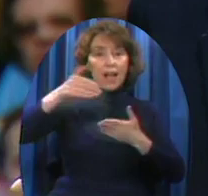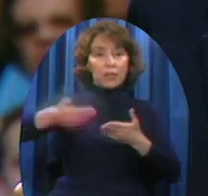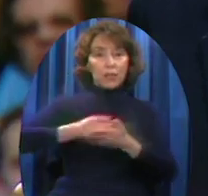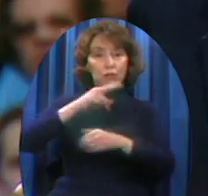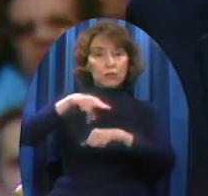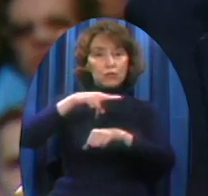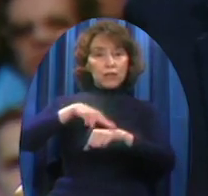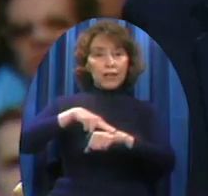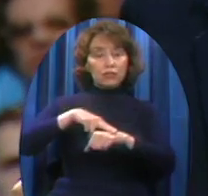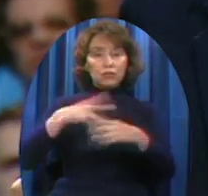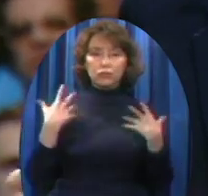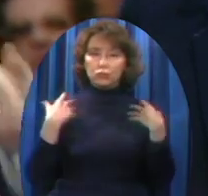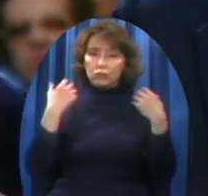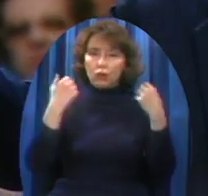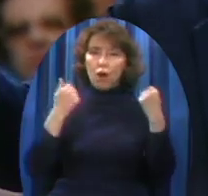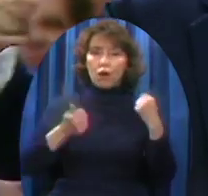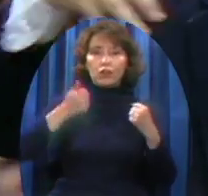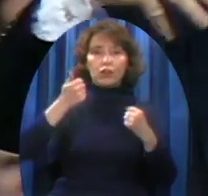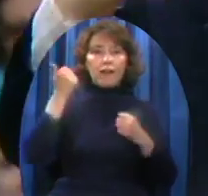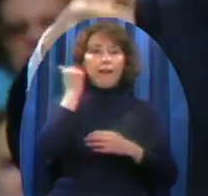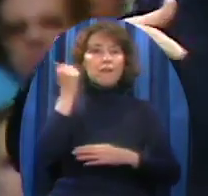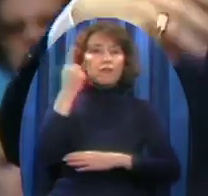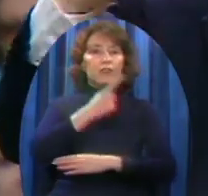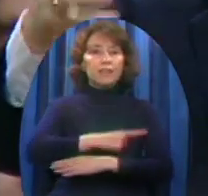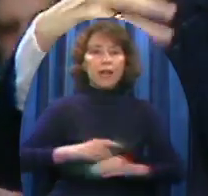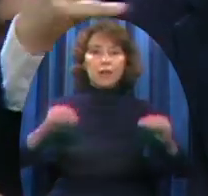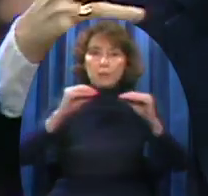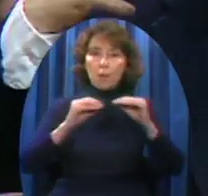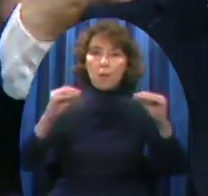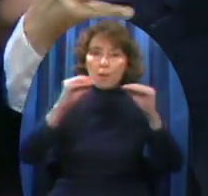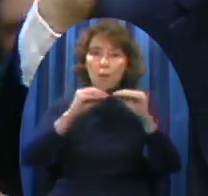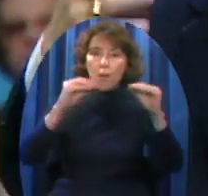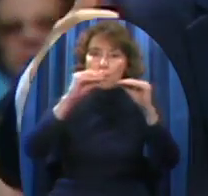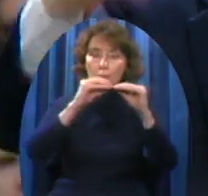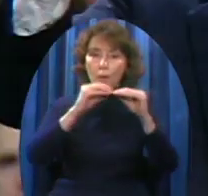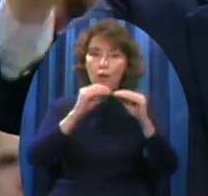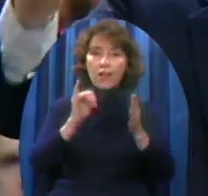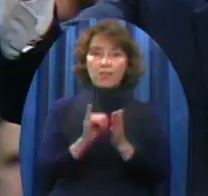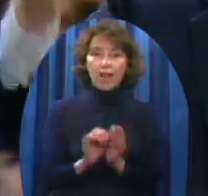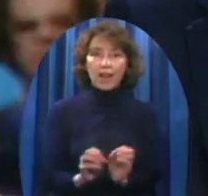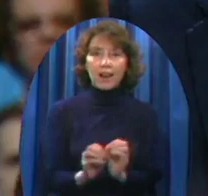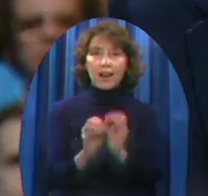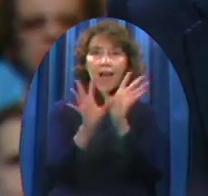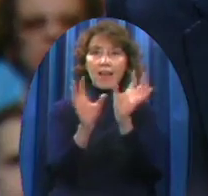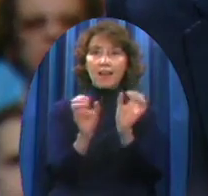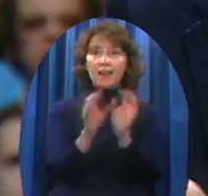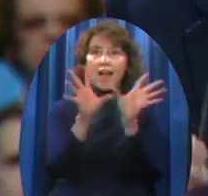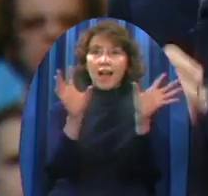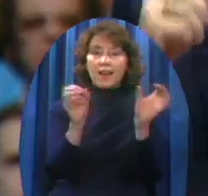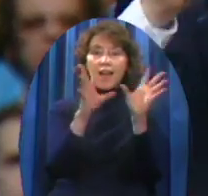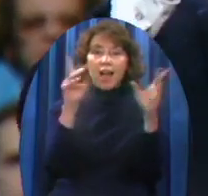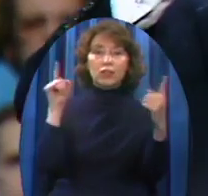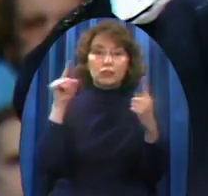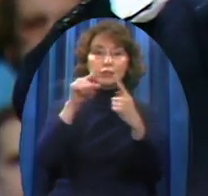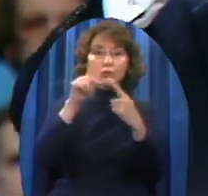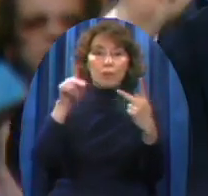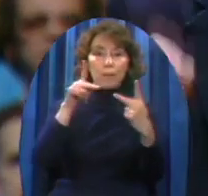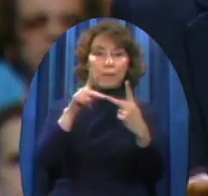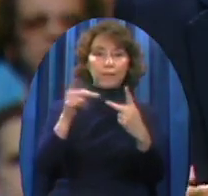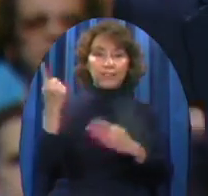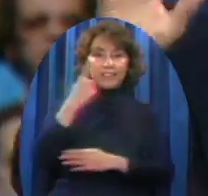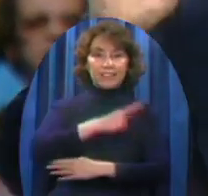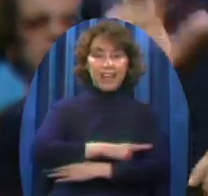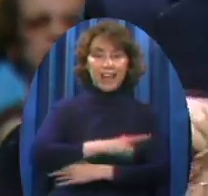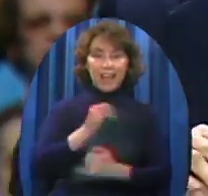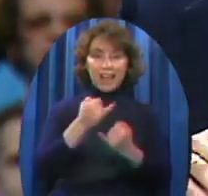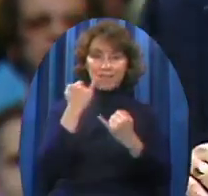were at 40. That's the Christian life. The bright, that light is shining brighter and brighter unto the perfect day. And finally,